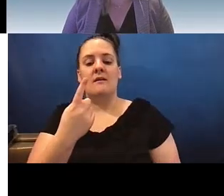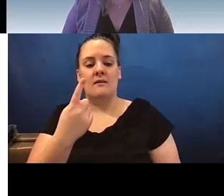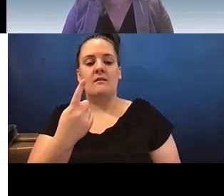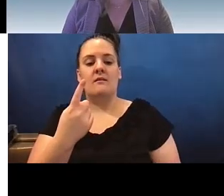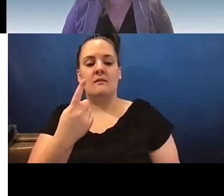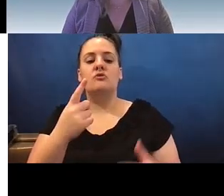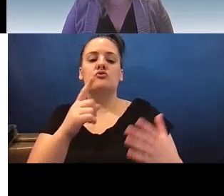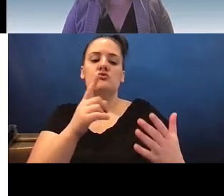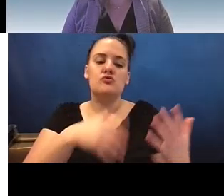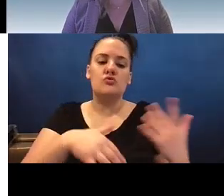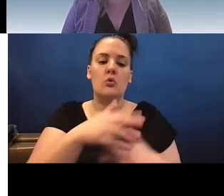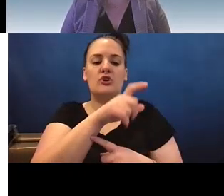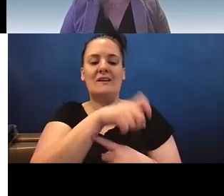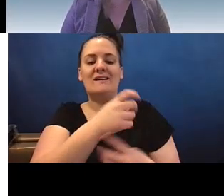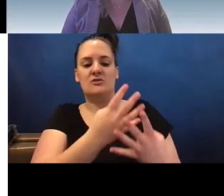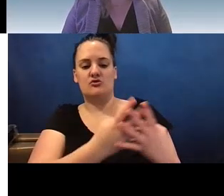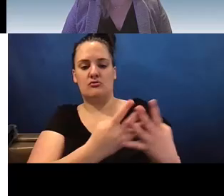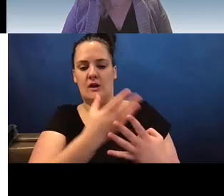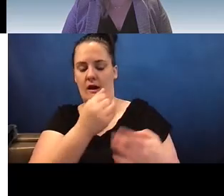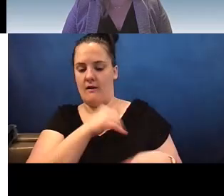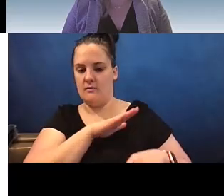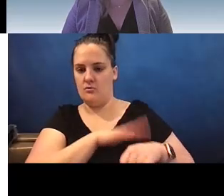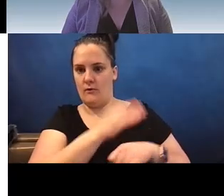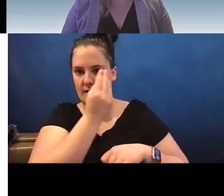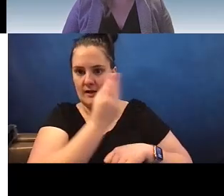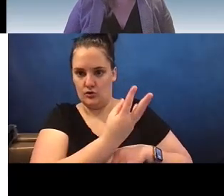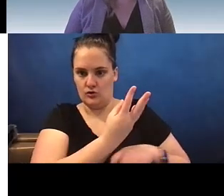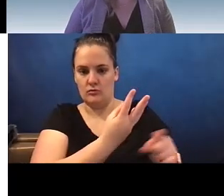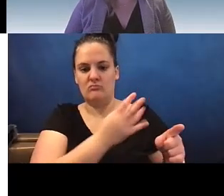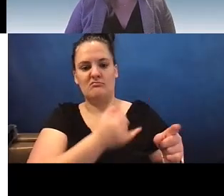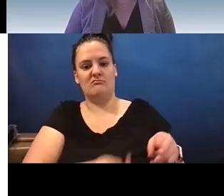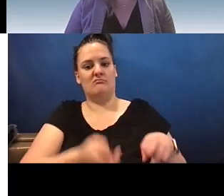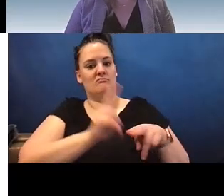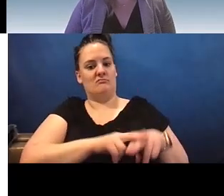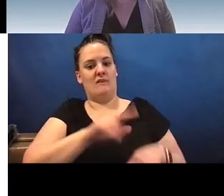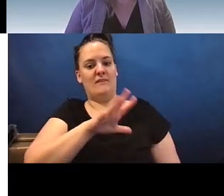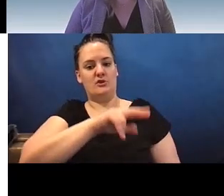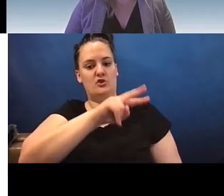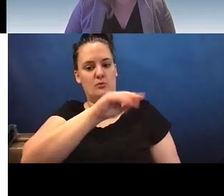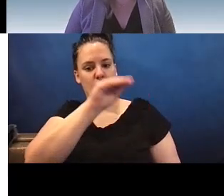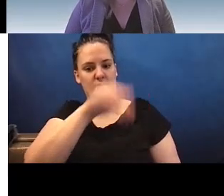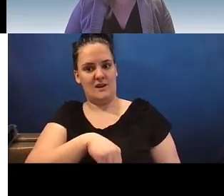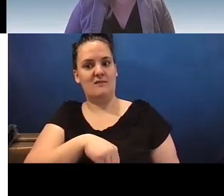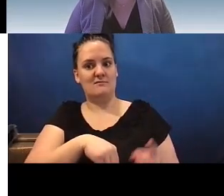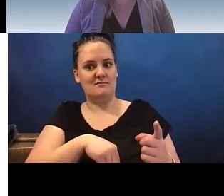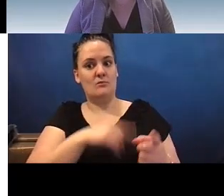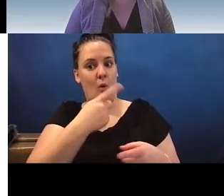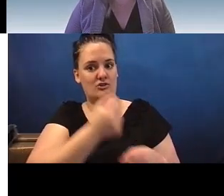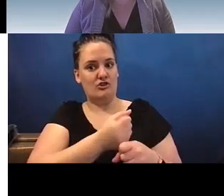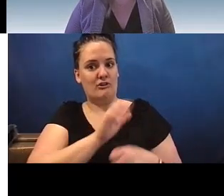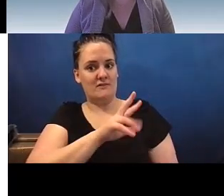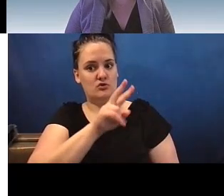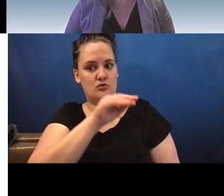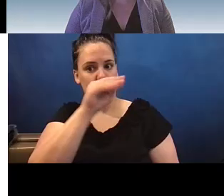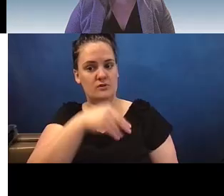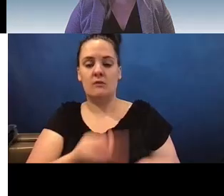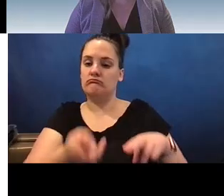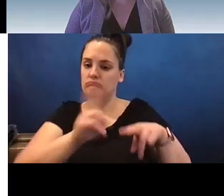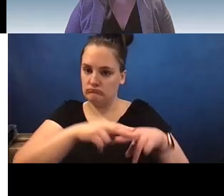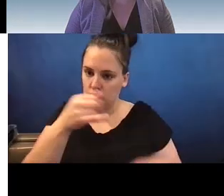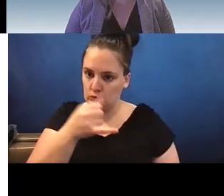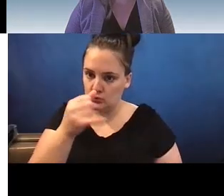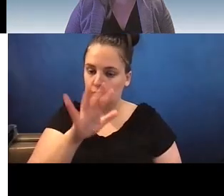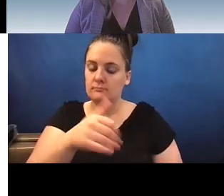52% from program year 1 to program year 3. Social needs screening during visits helps to determine